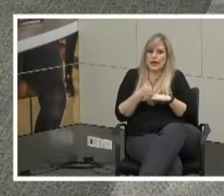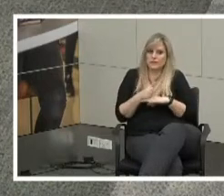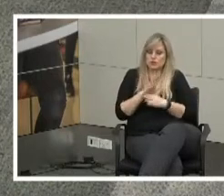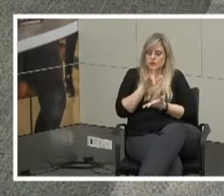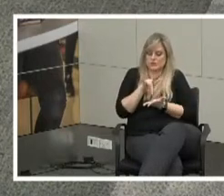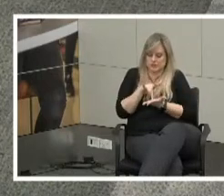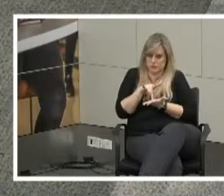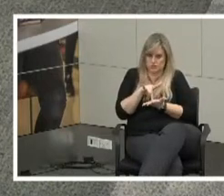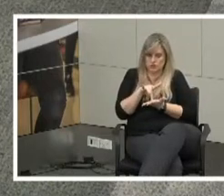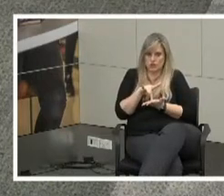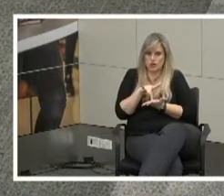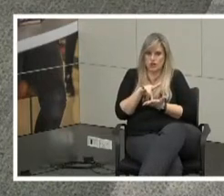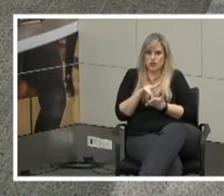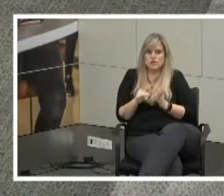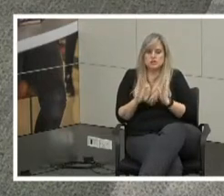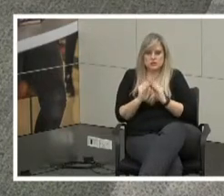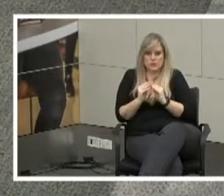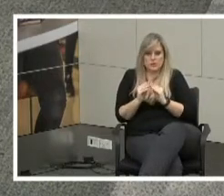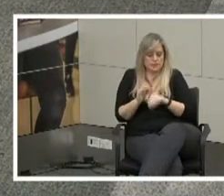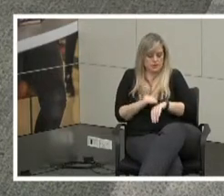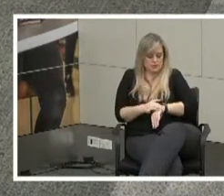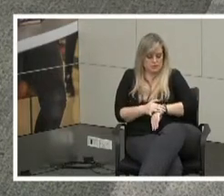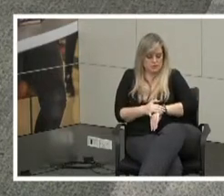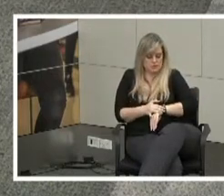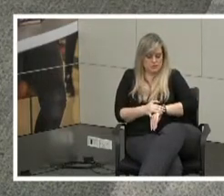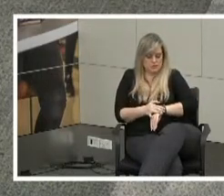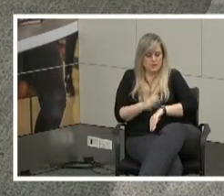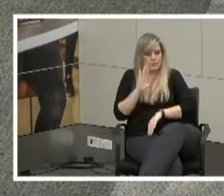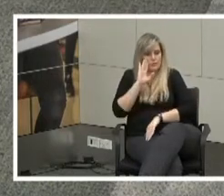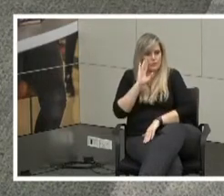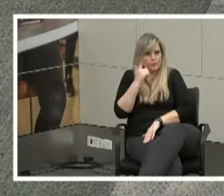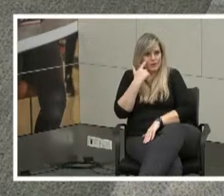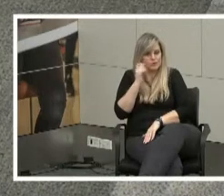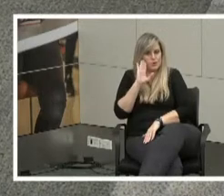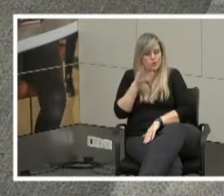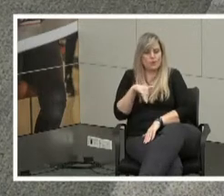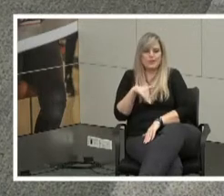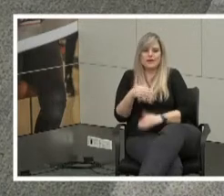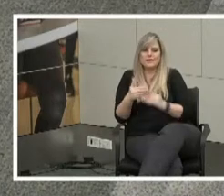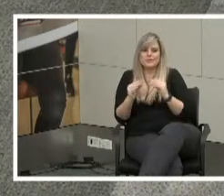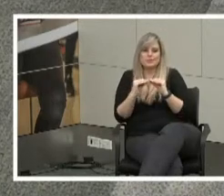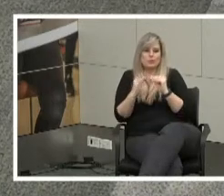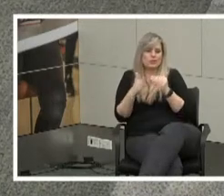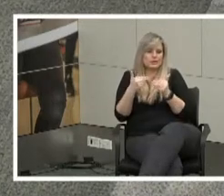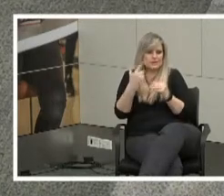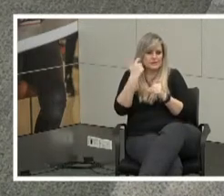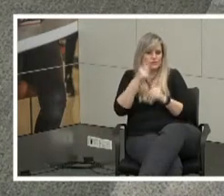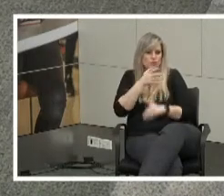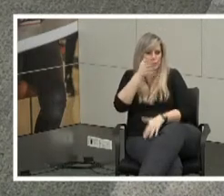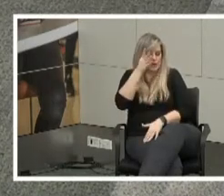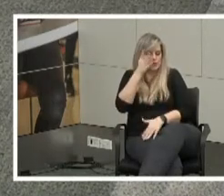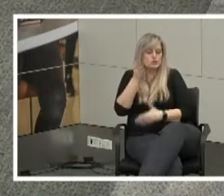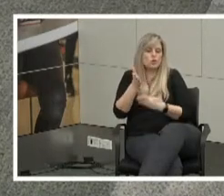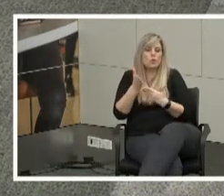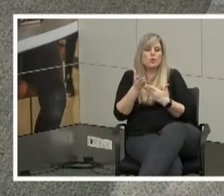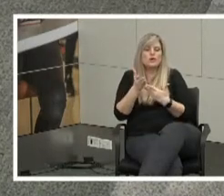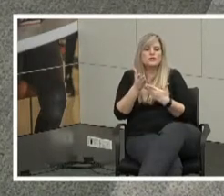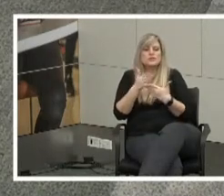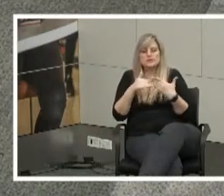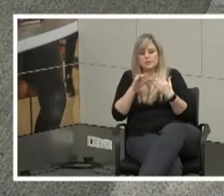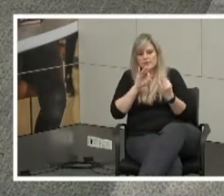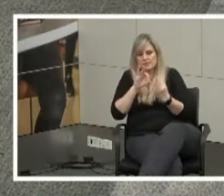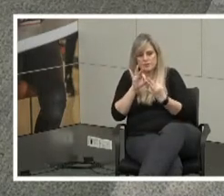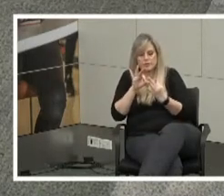Central um Summit because we know that that's easier for parents so some of the discussion that we took back from that